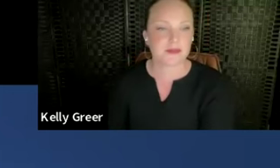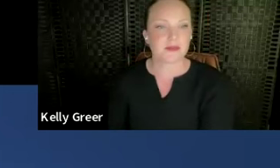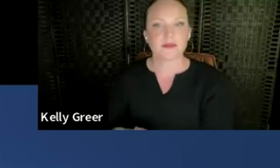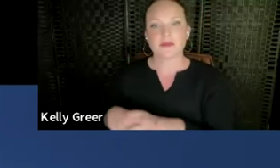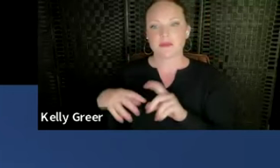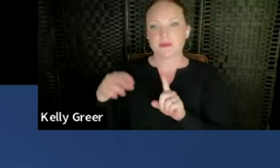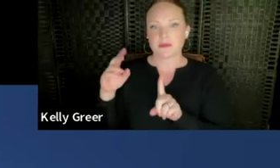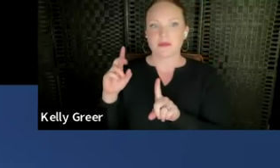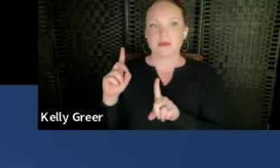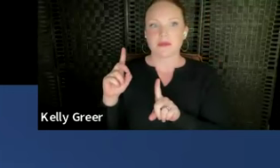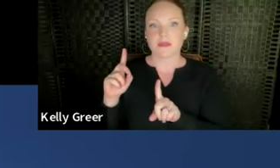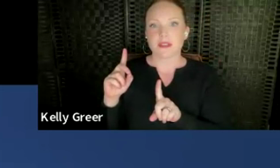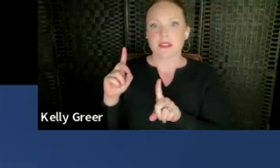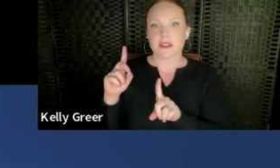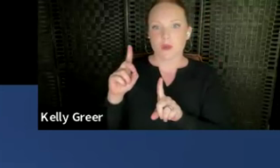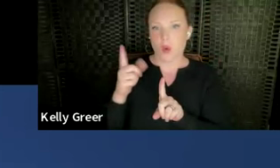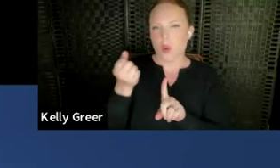slides.